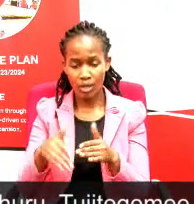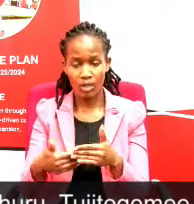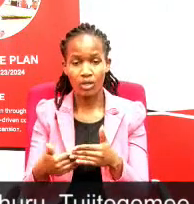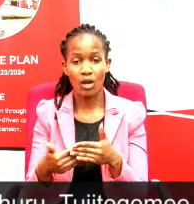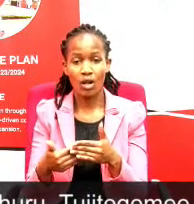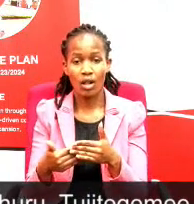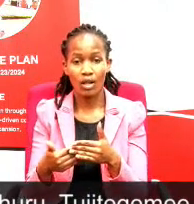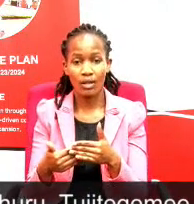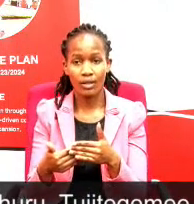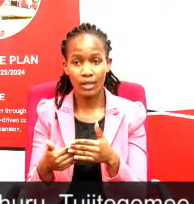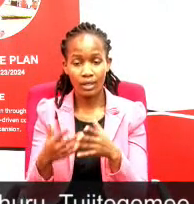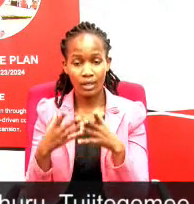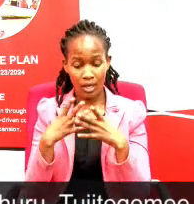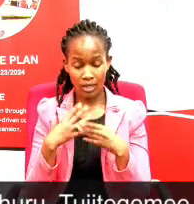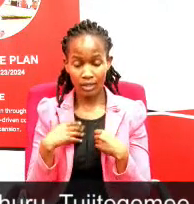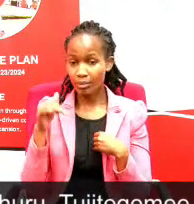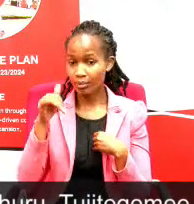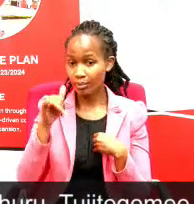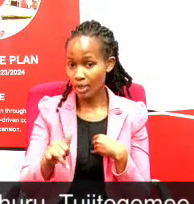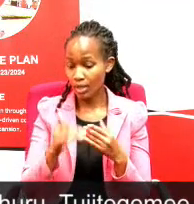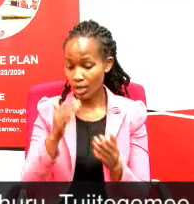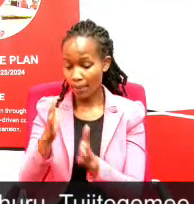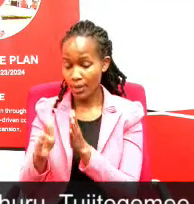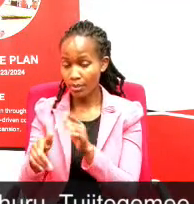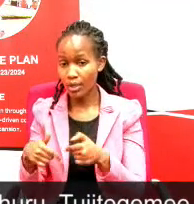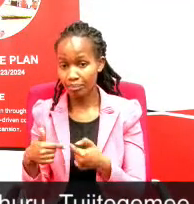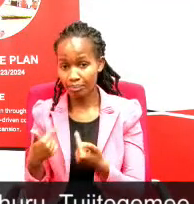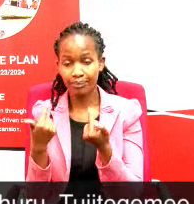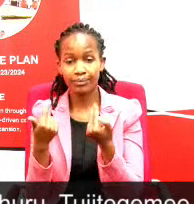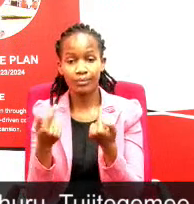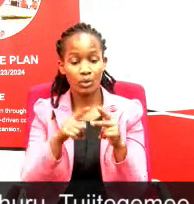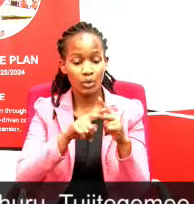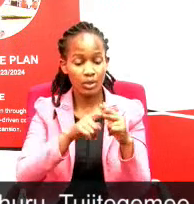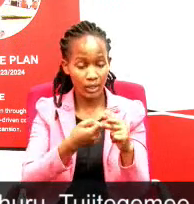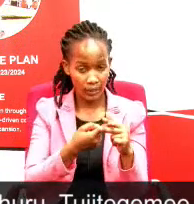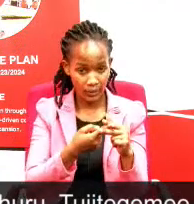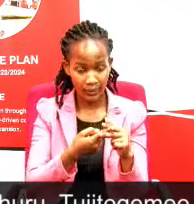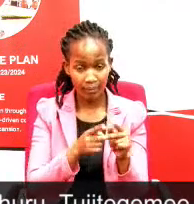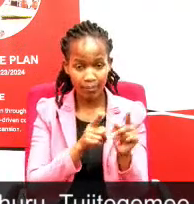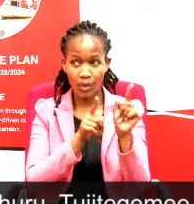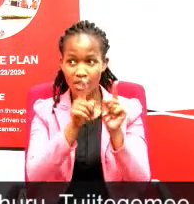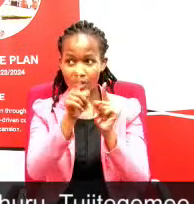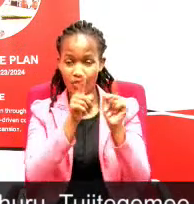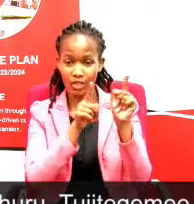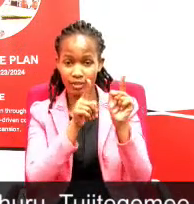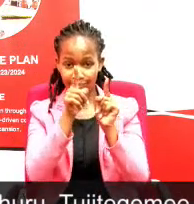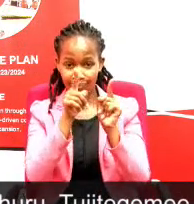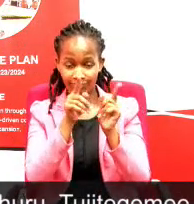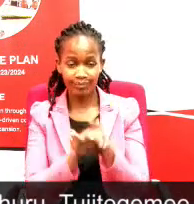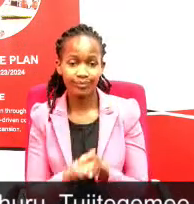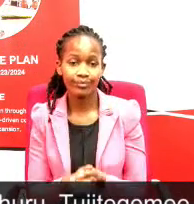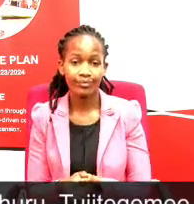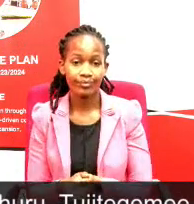it. Let's now prepare ourselves to start the journey.